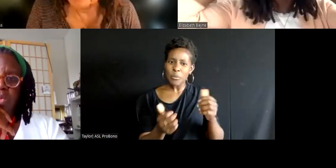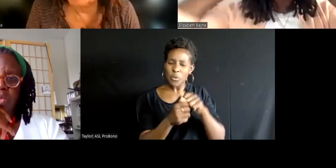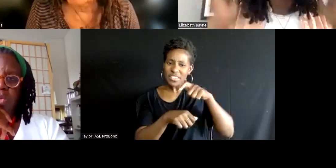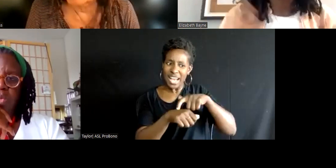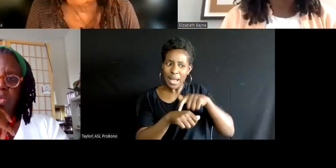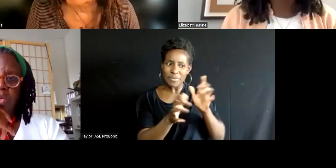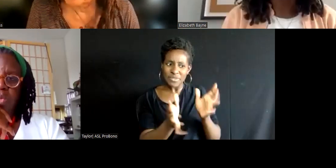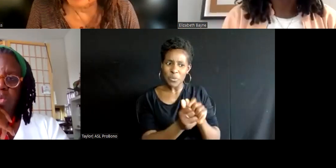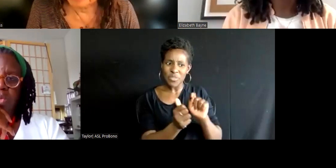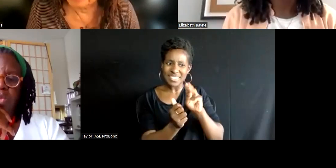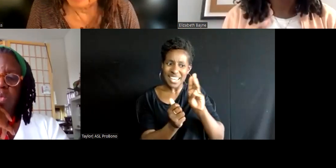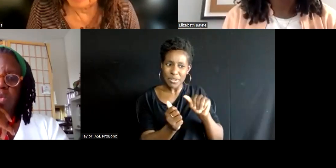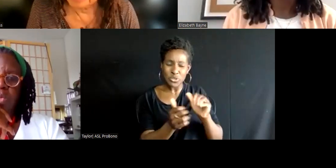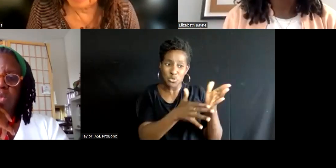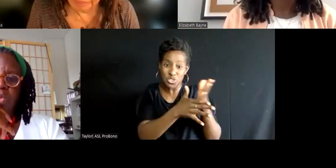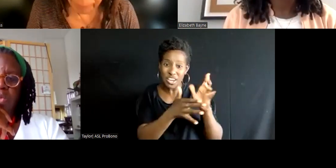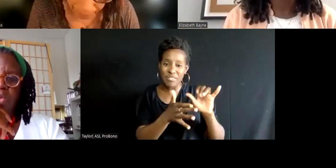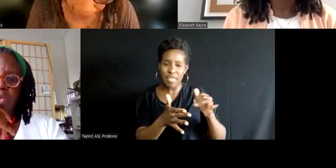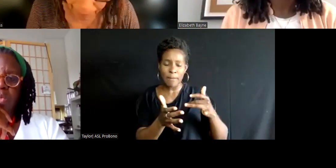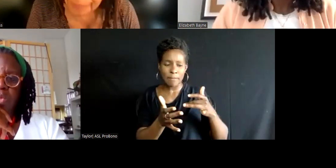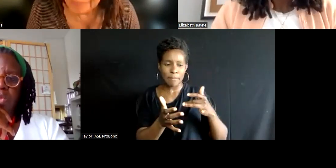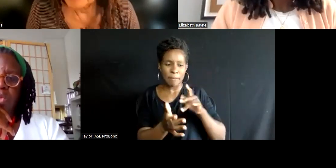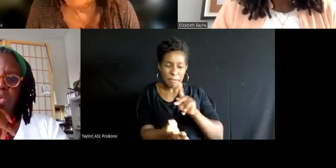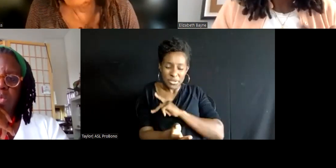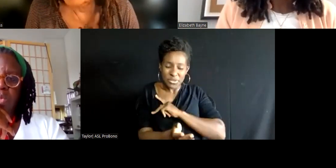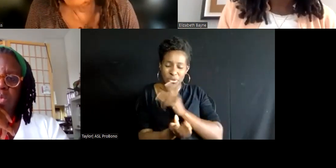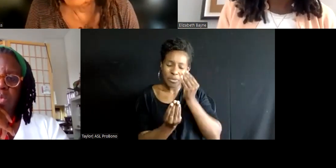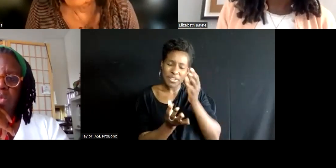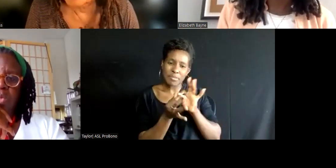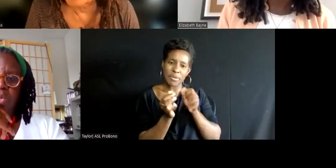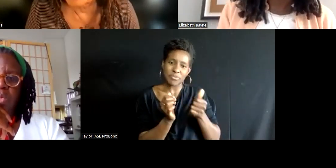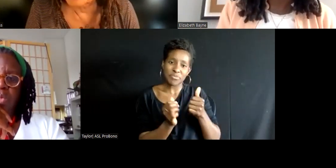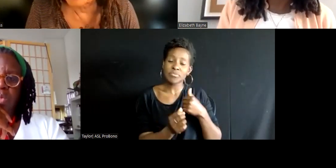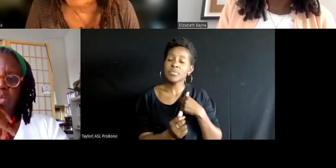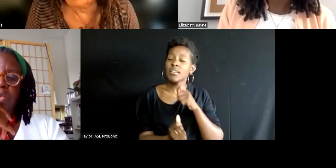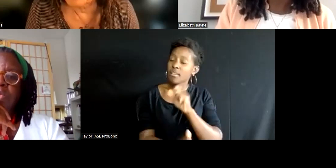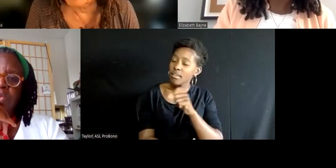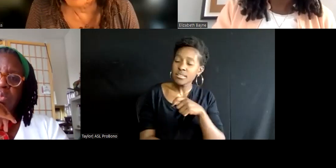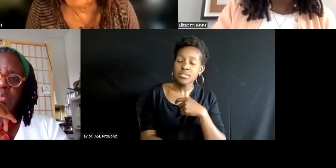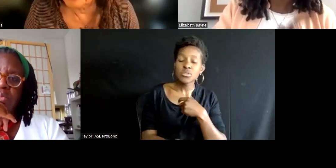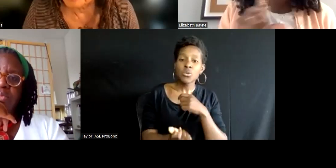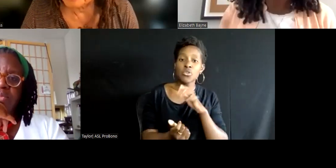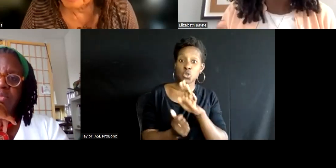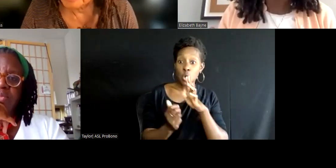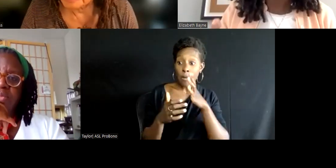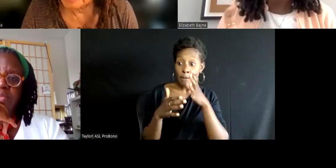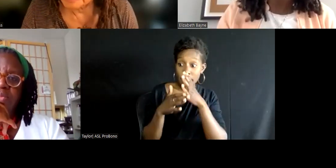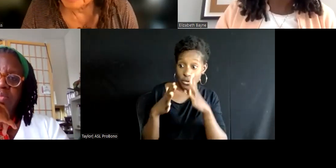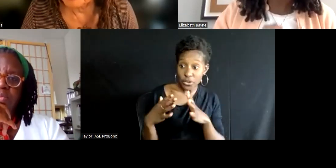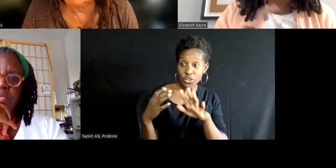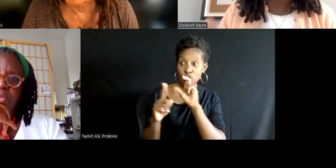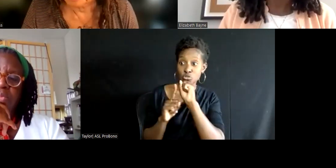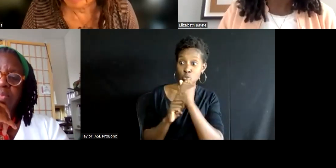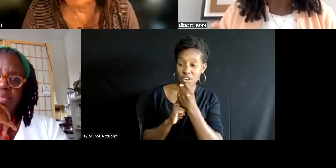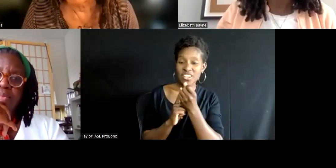so thankful that Tammy was willing to share those aspects of her, because your partner's support in your situation, that has a big role in what